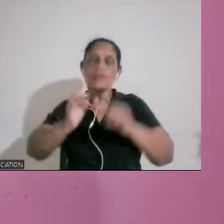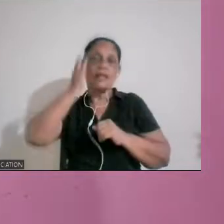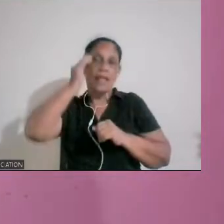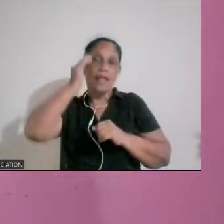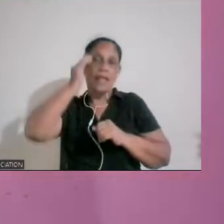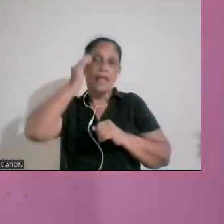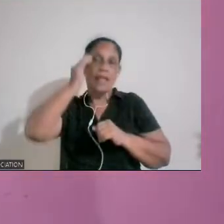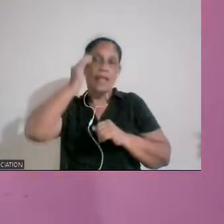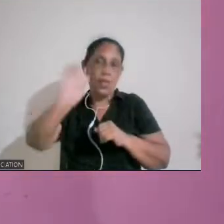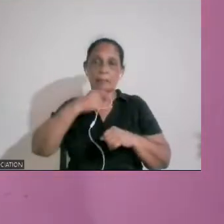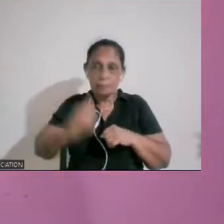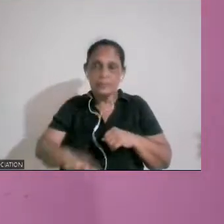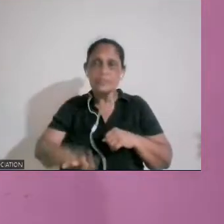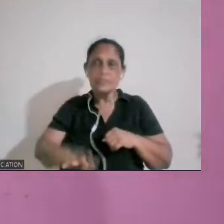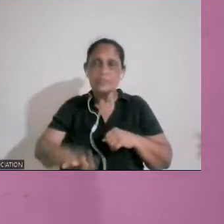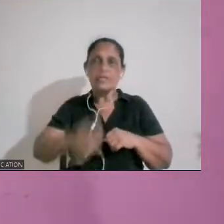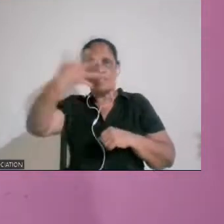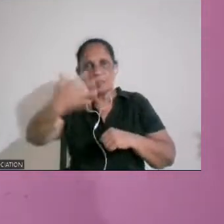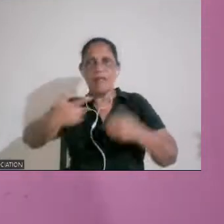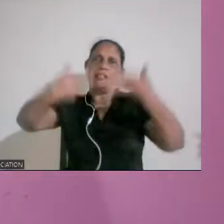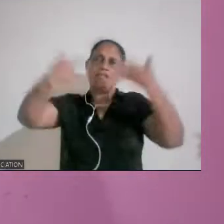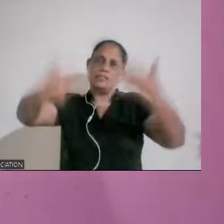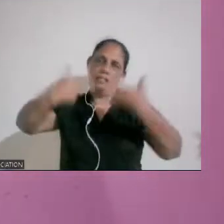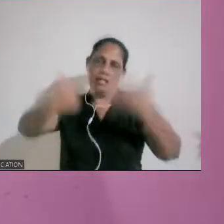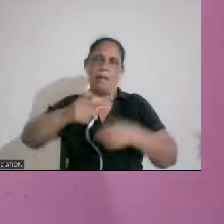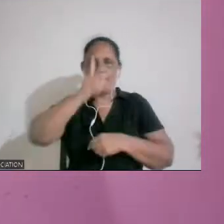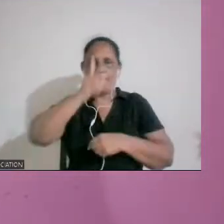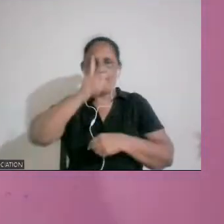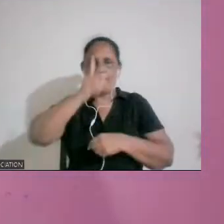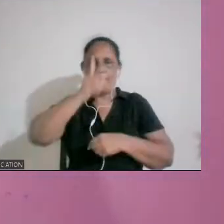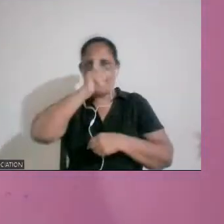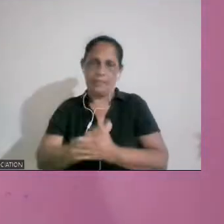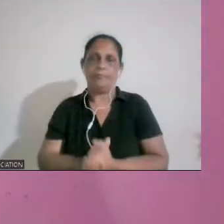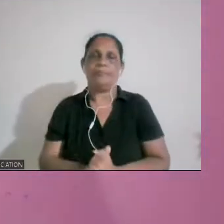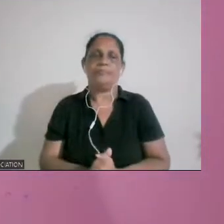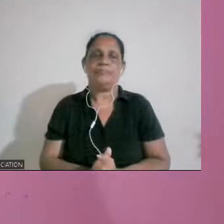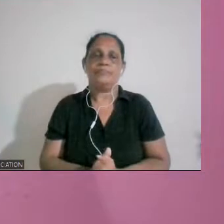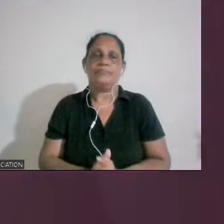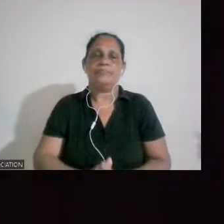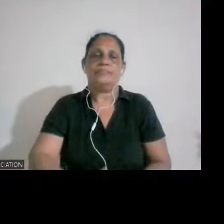Now, on average, women bleed for about 5 to 7 days every month.